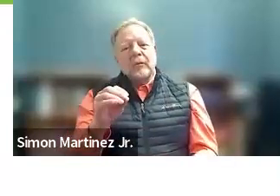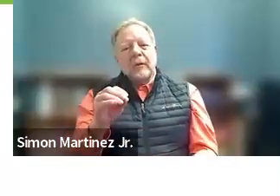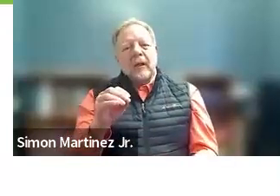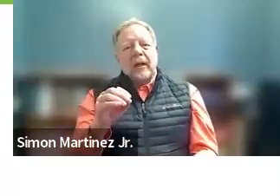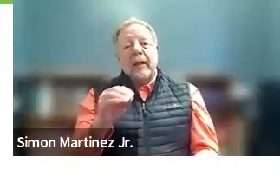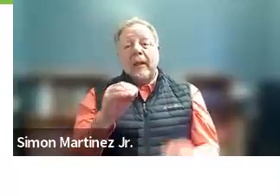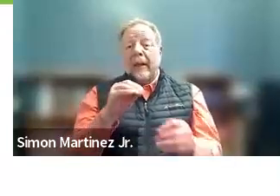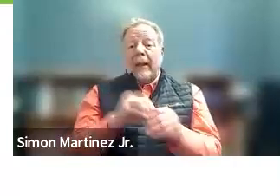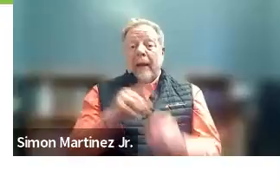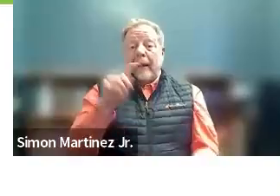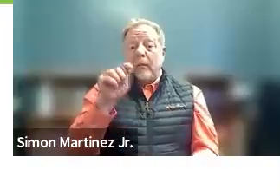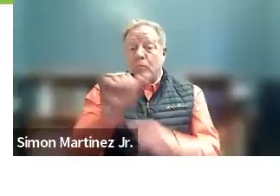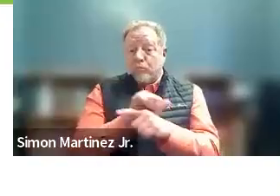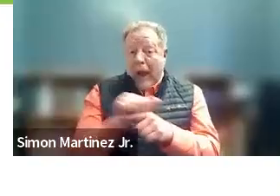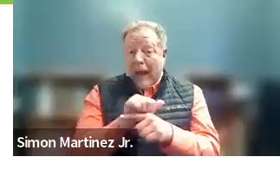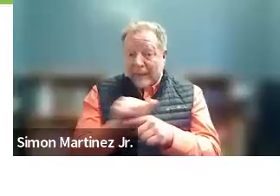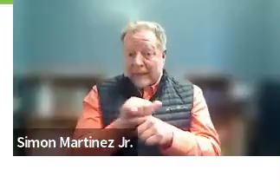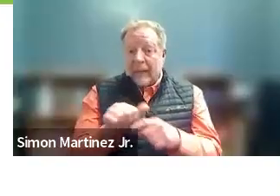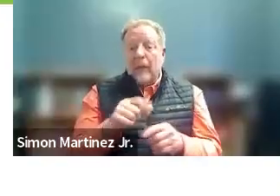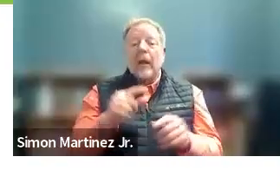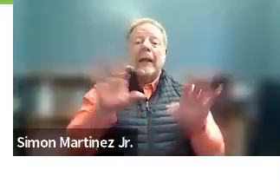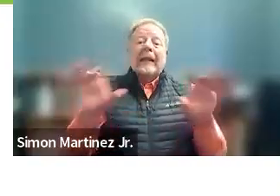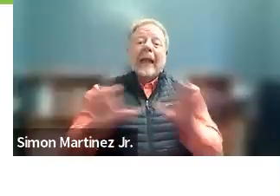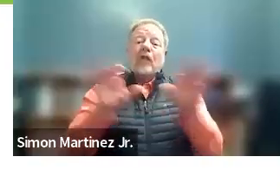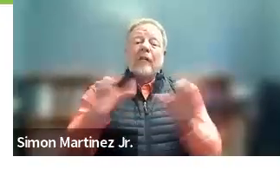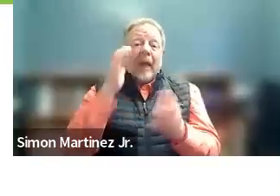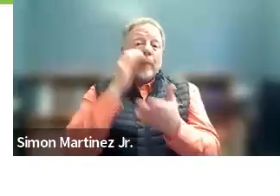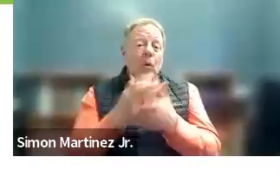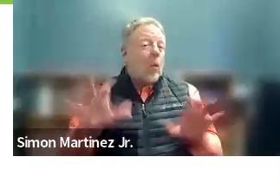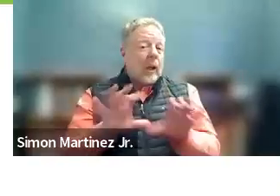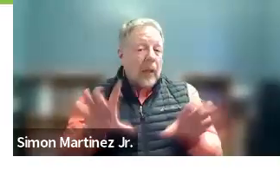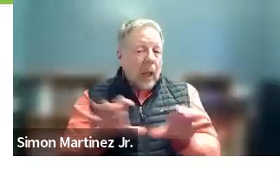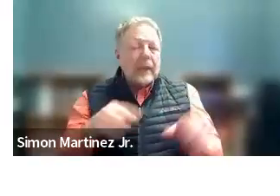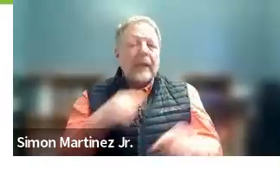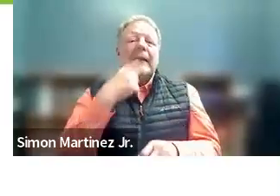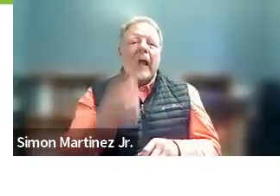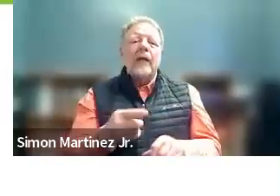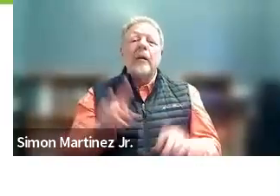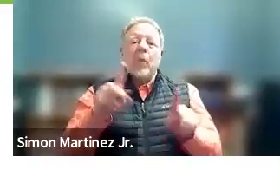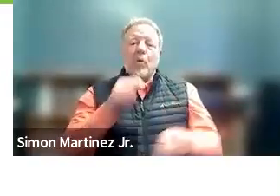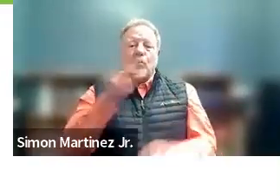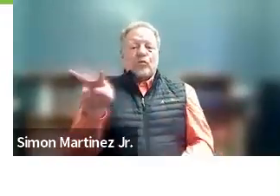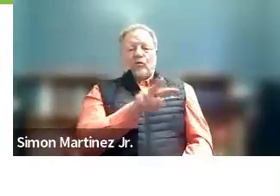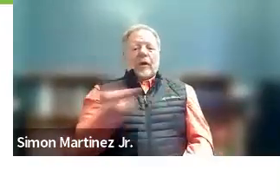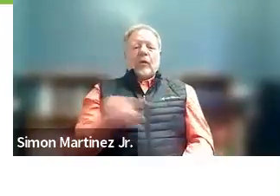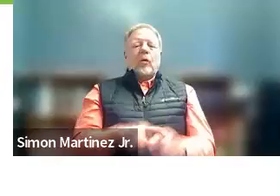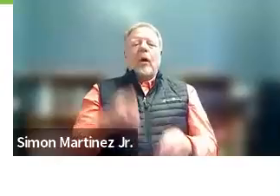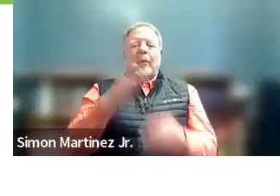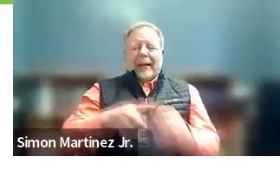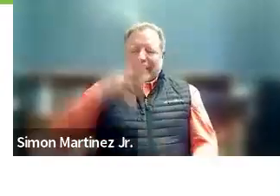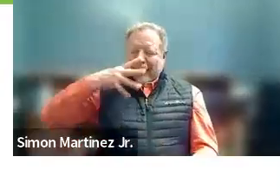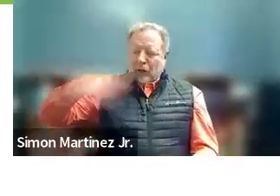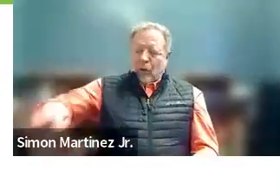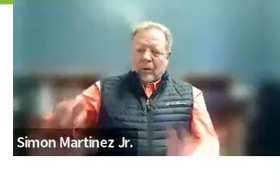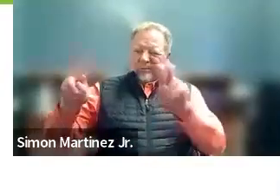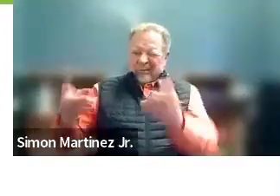in practice, what the decorative image does is it tells the screen reader to completely ignore it. It's